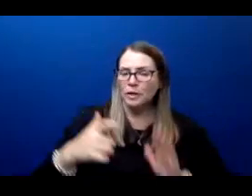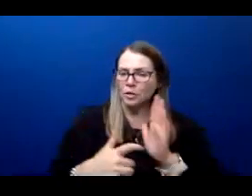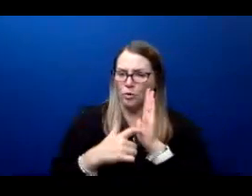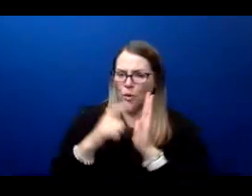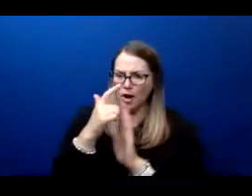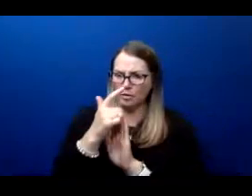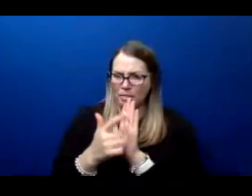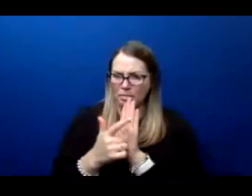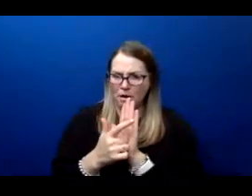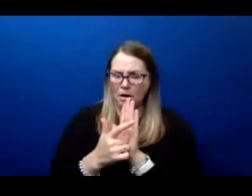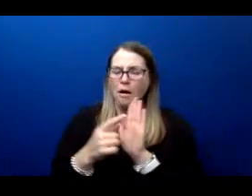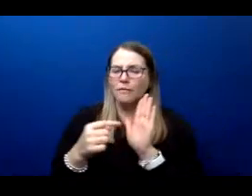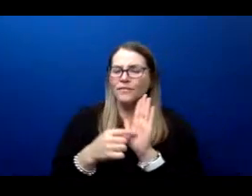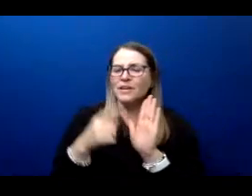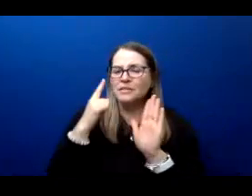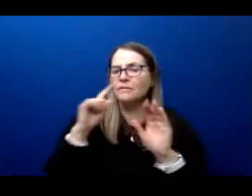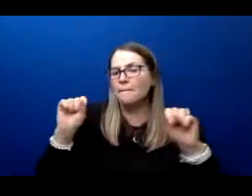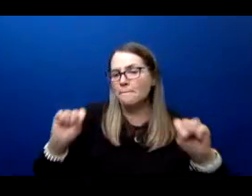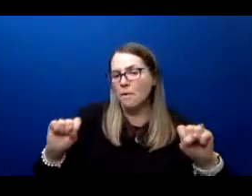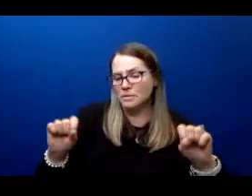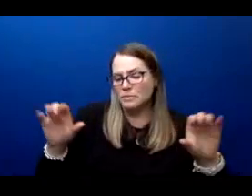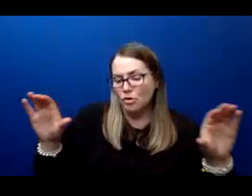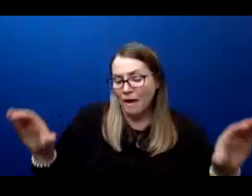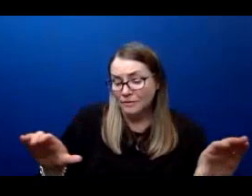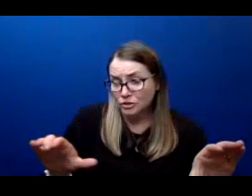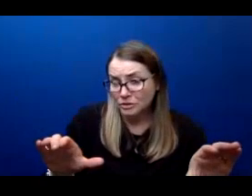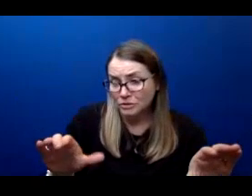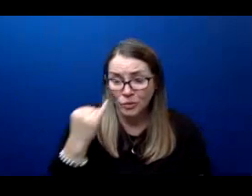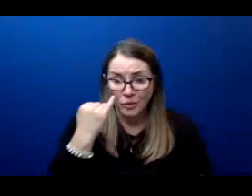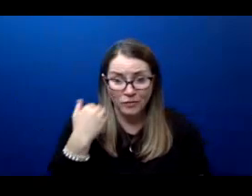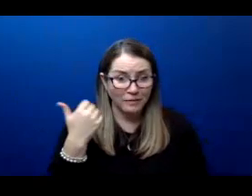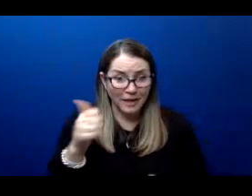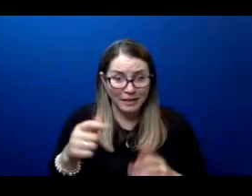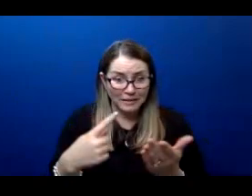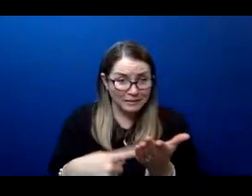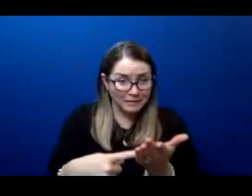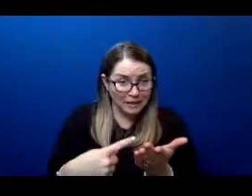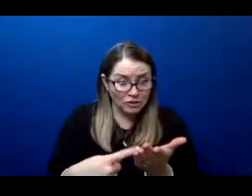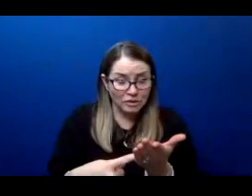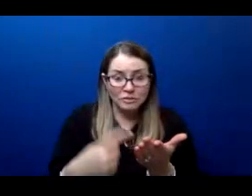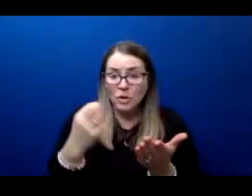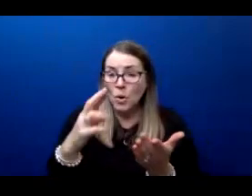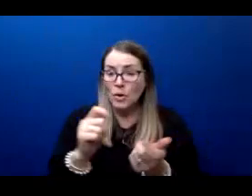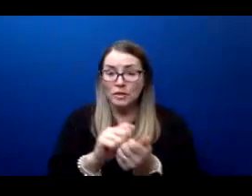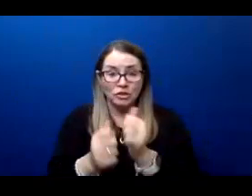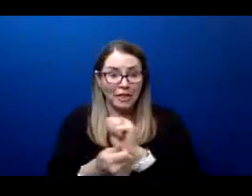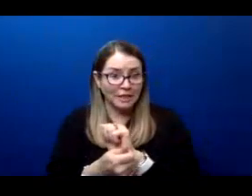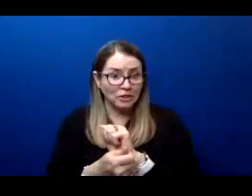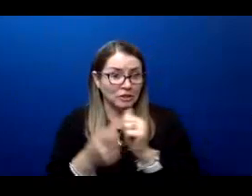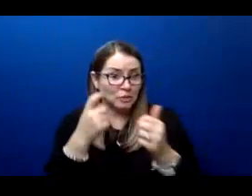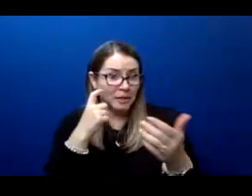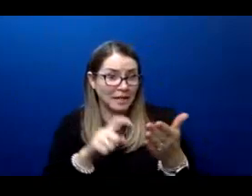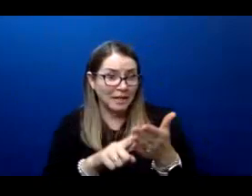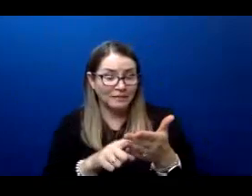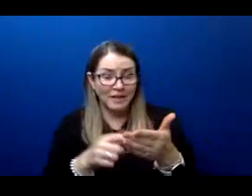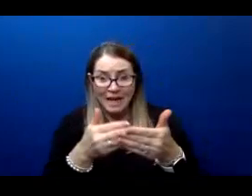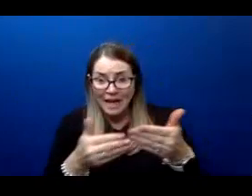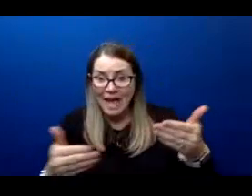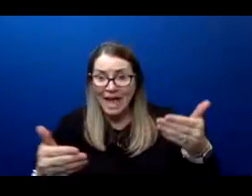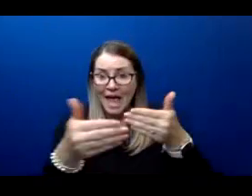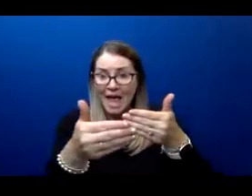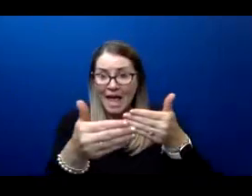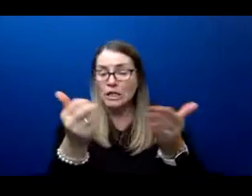action. With that said, I'd like to ask if there's any discussion or any changes identified ahead of us making a motion to approve these